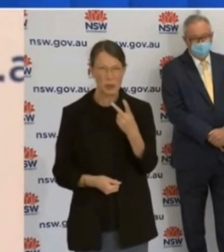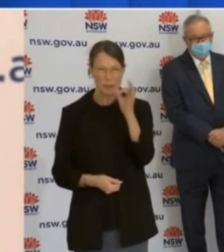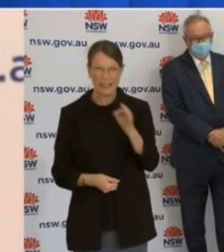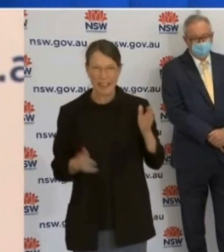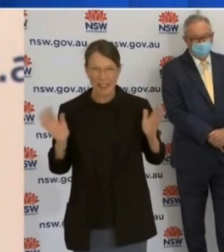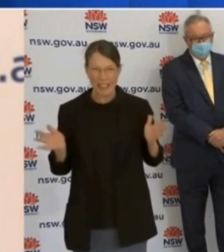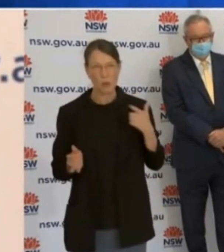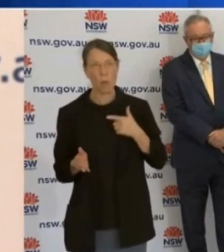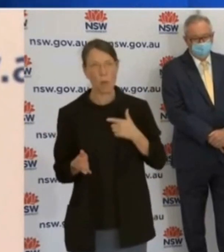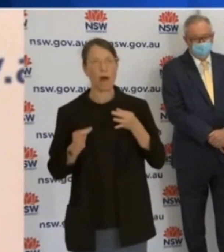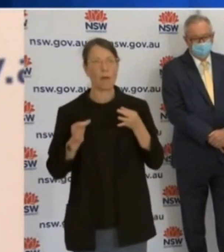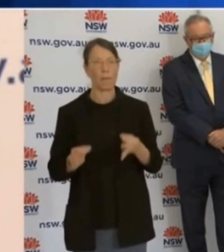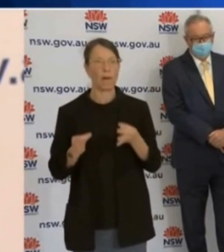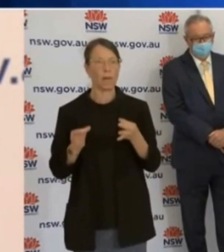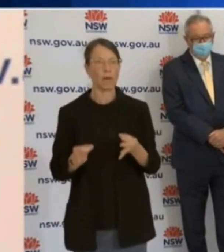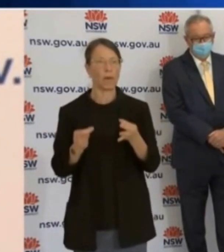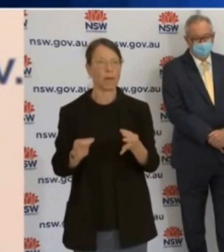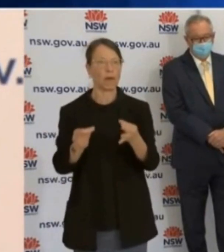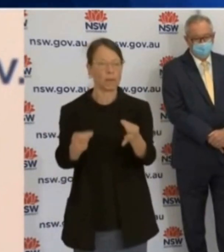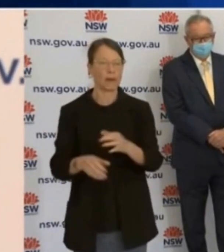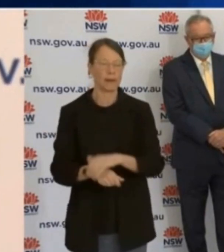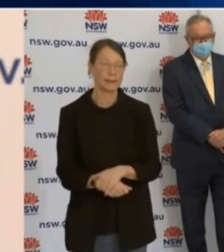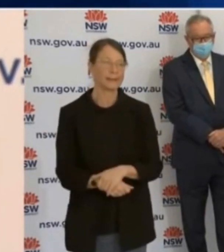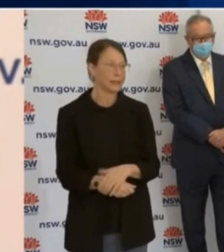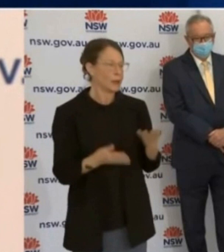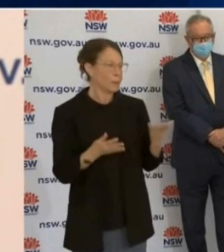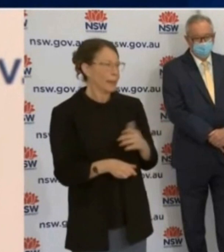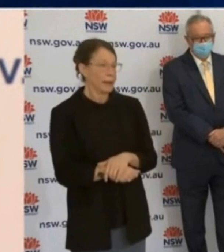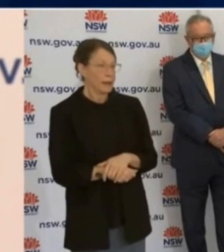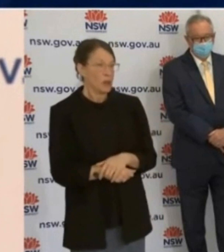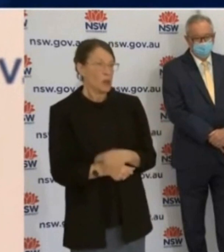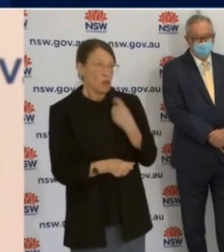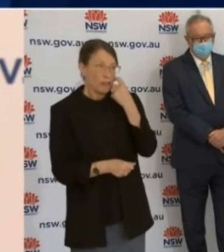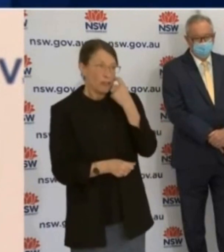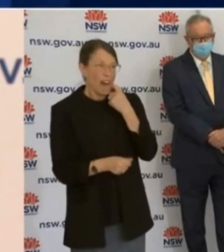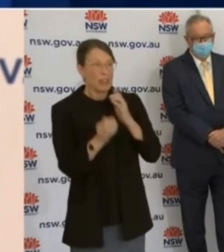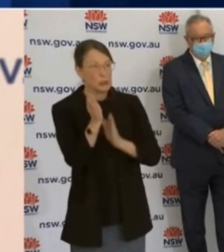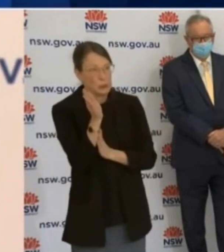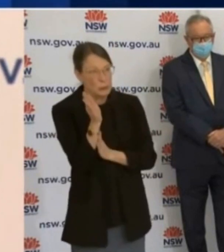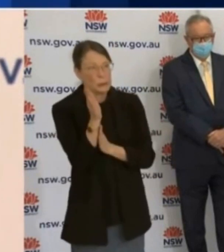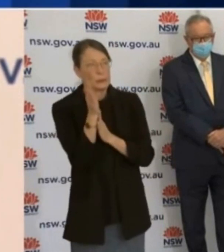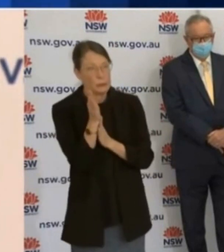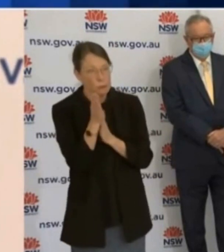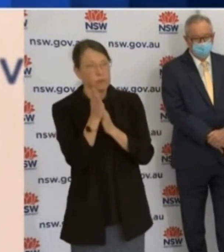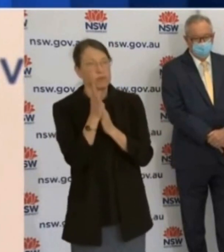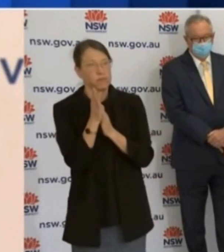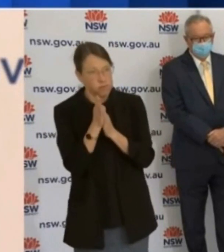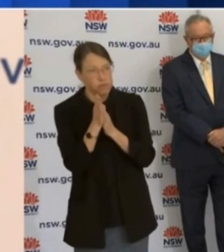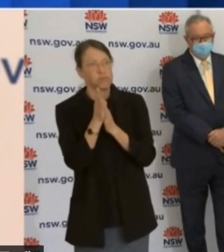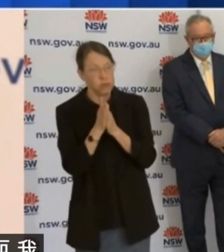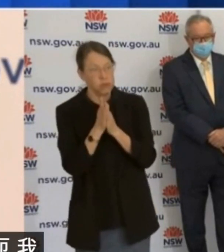as possible, and I understand we're hoping to deal with most of the backlog by this Friday. So I